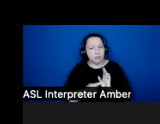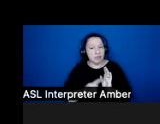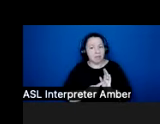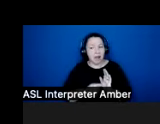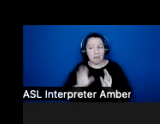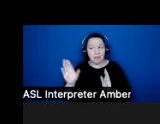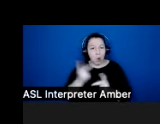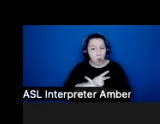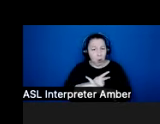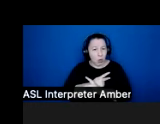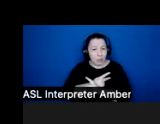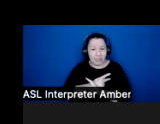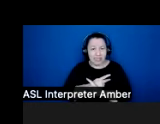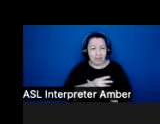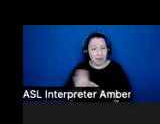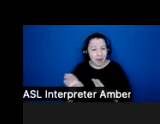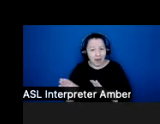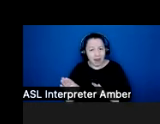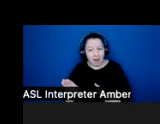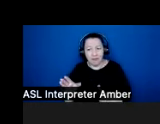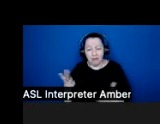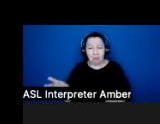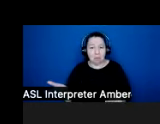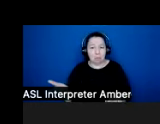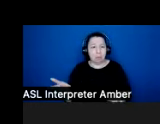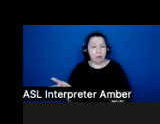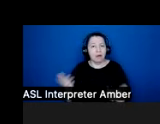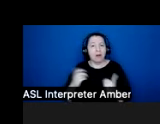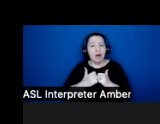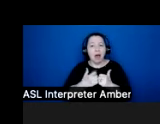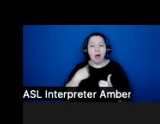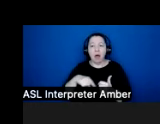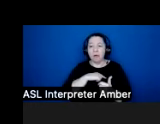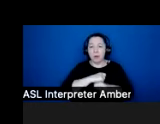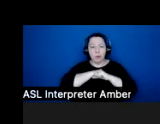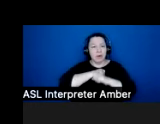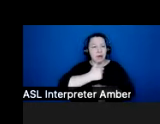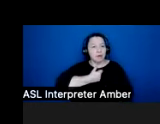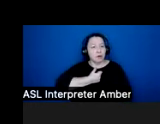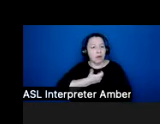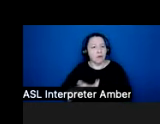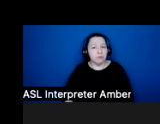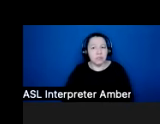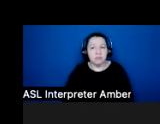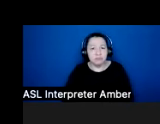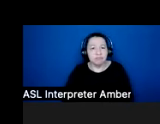their worst. And how do we protect ourselves too?